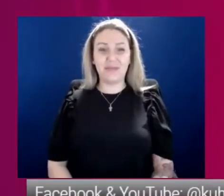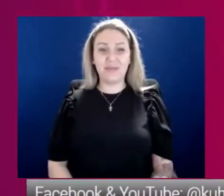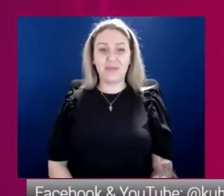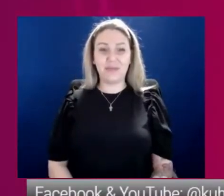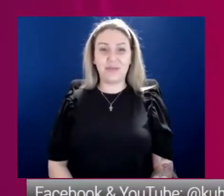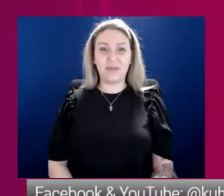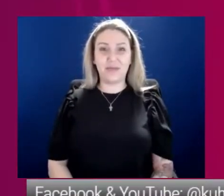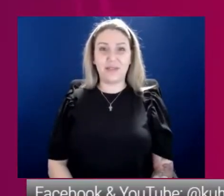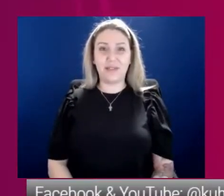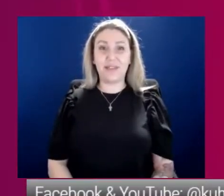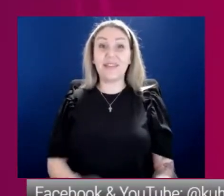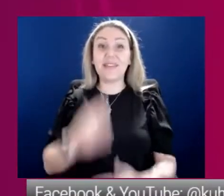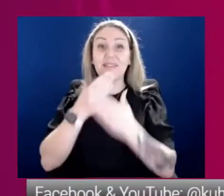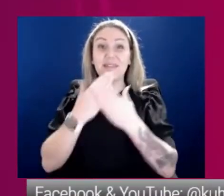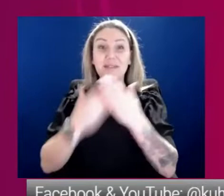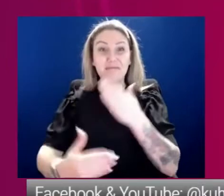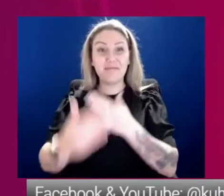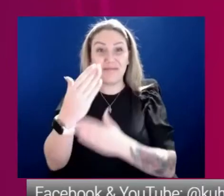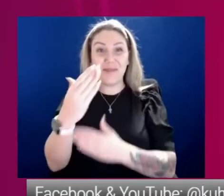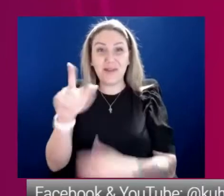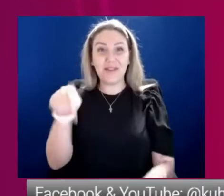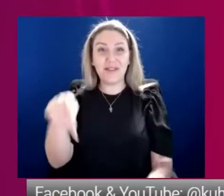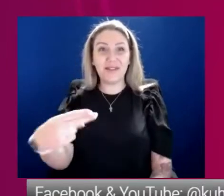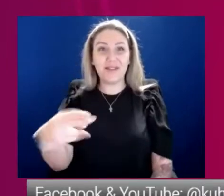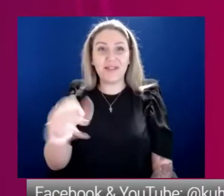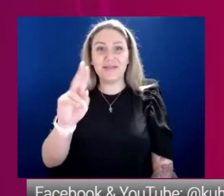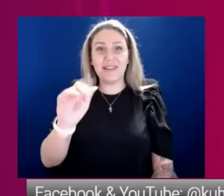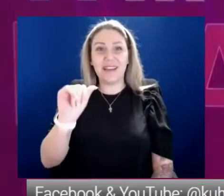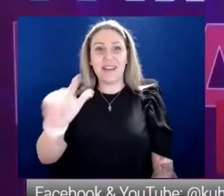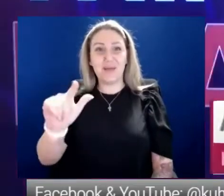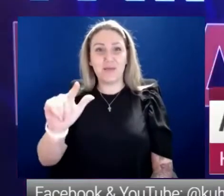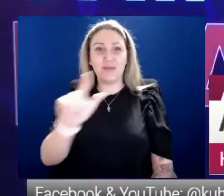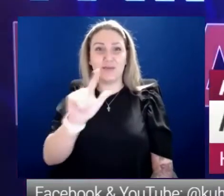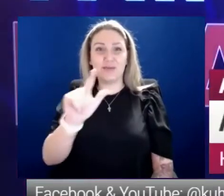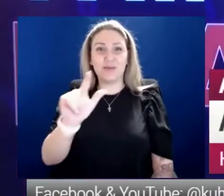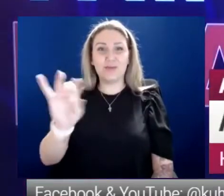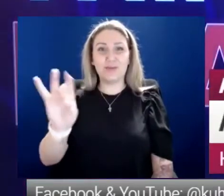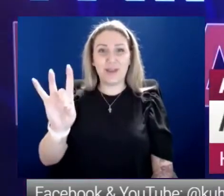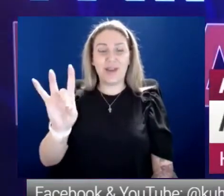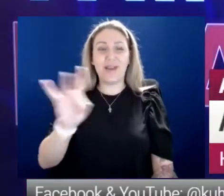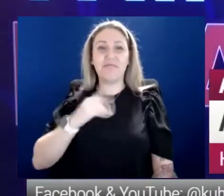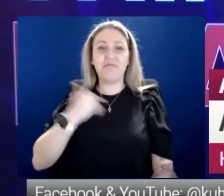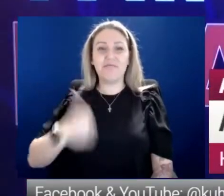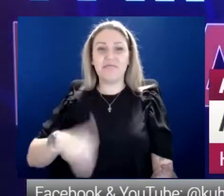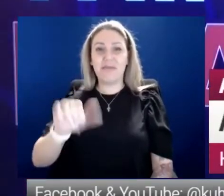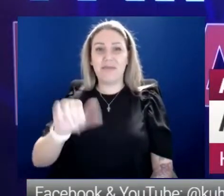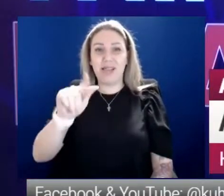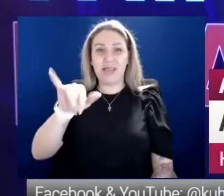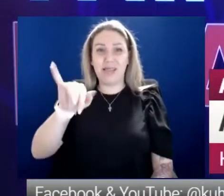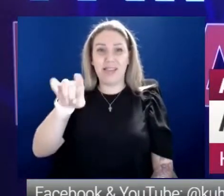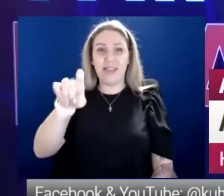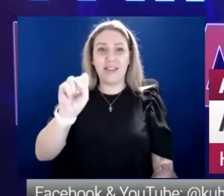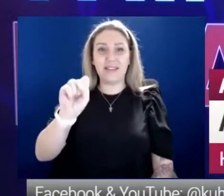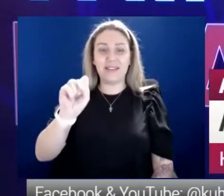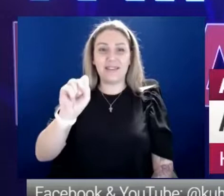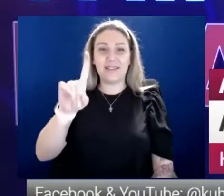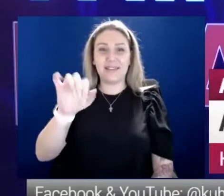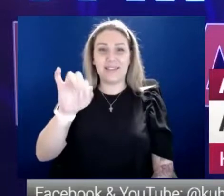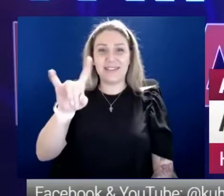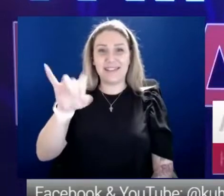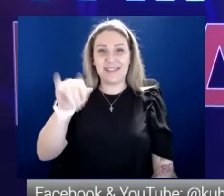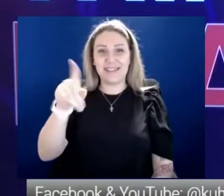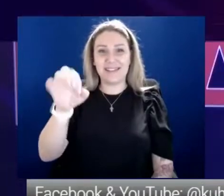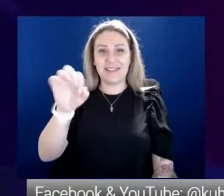Good morning. It is Thursday, April 28th. I'm Alexis Del Cid. Welcome to All Things Heart. Here's what we're talking about